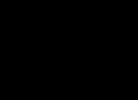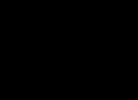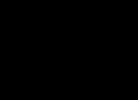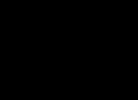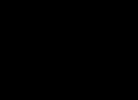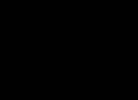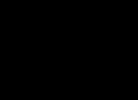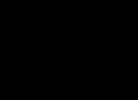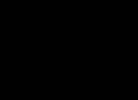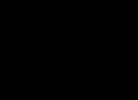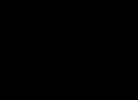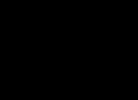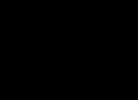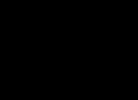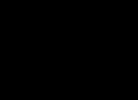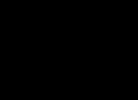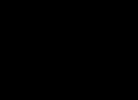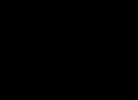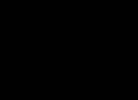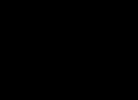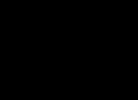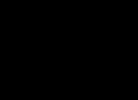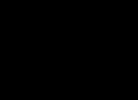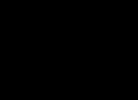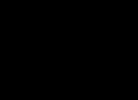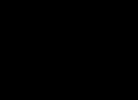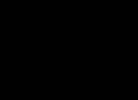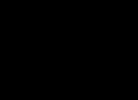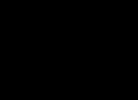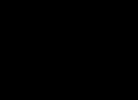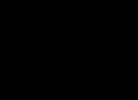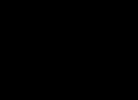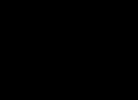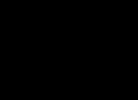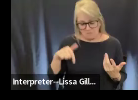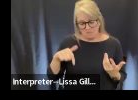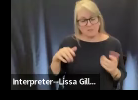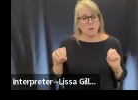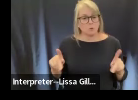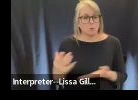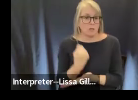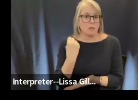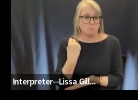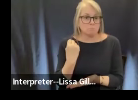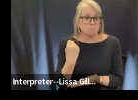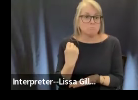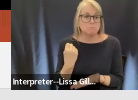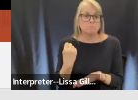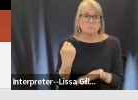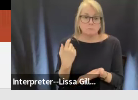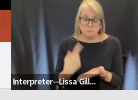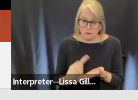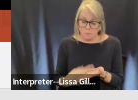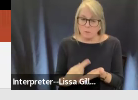that, I'll definitely say that we have, an opportunity here certainly to talk about